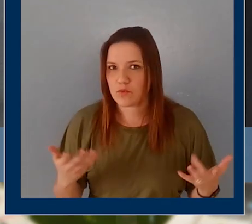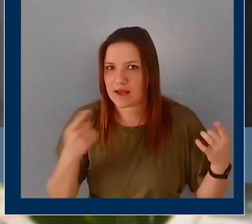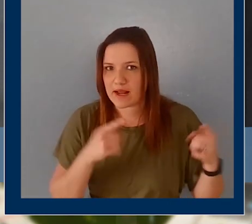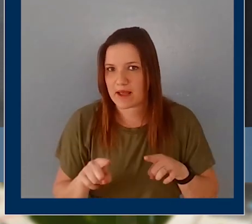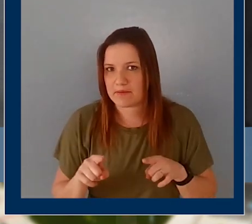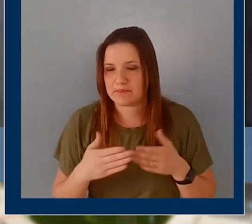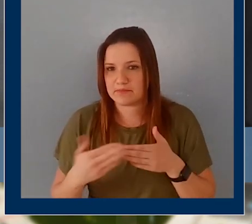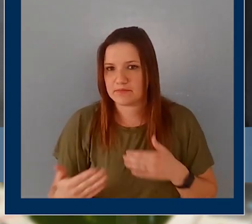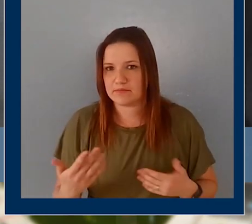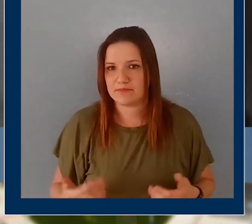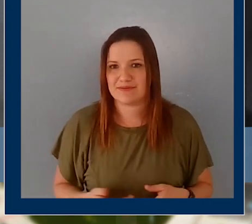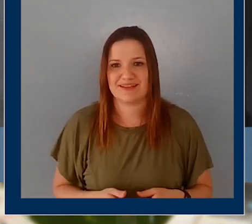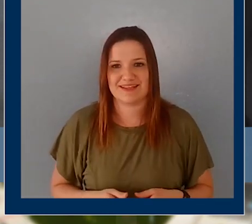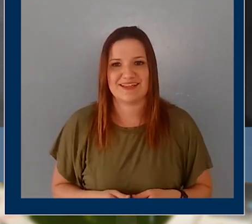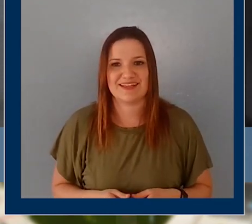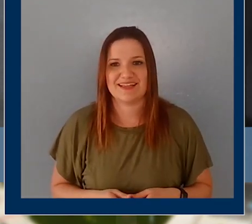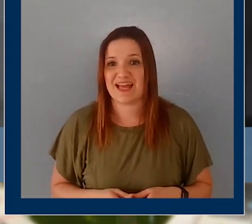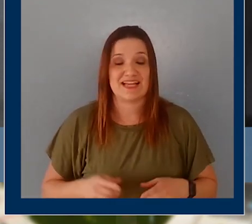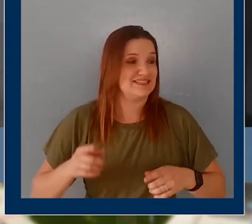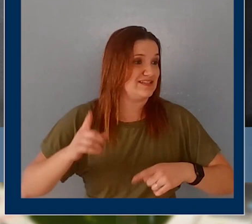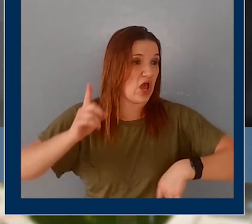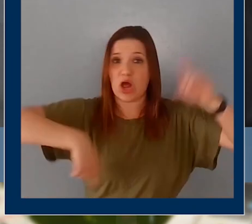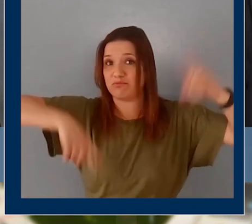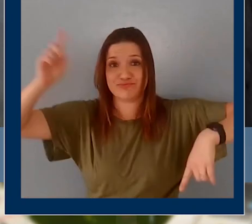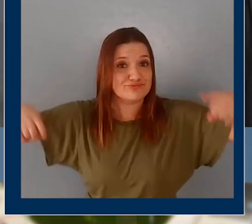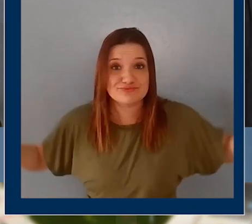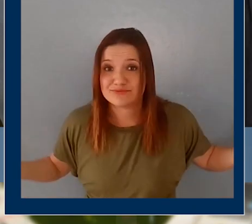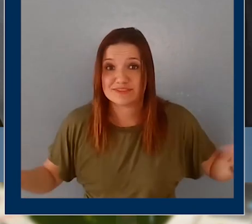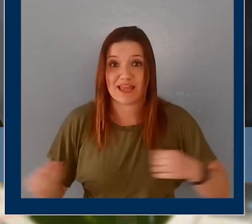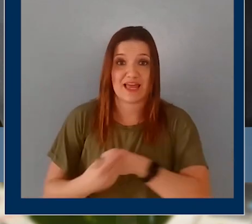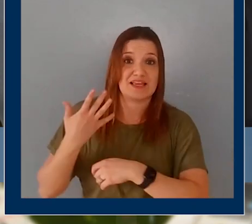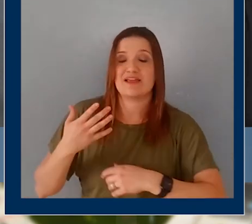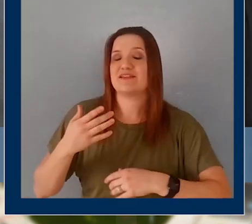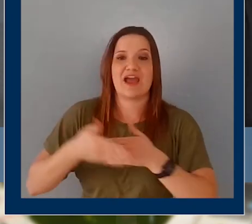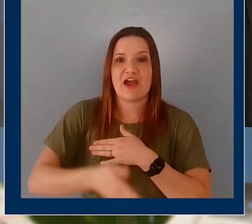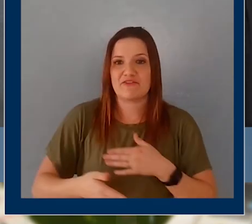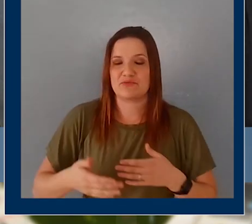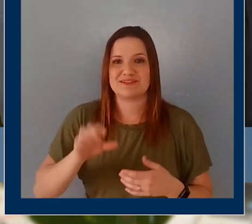So, I brought a document with me. This is from Pfizer,